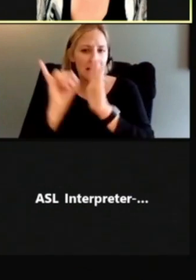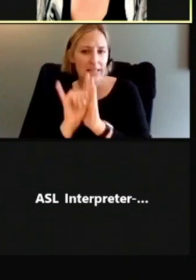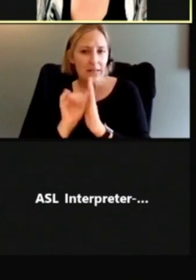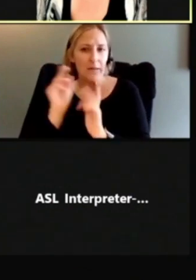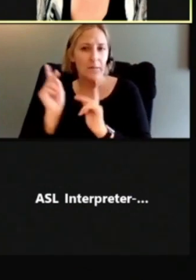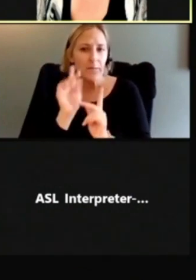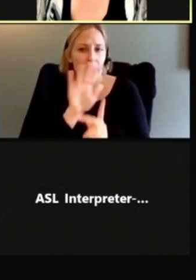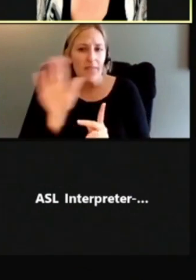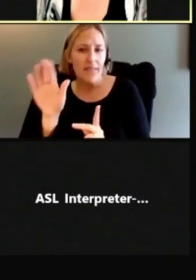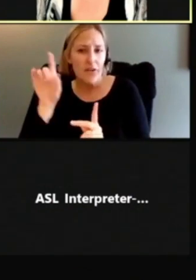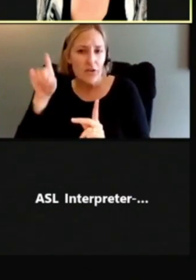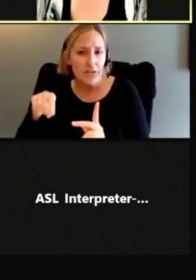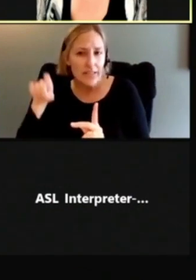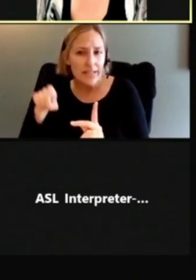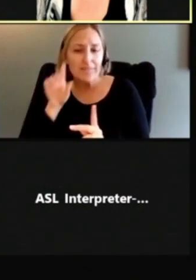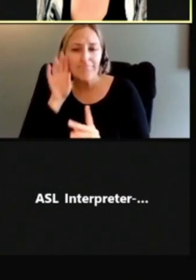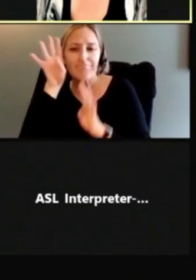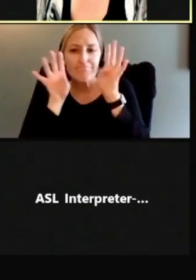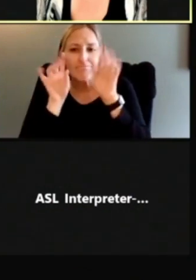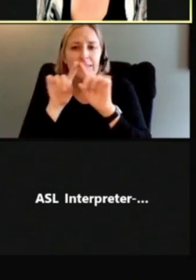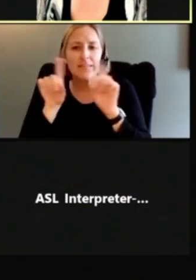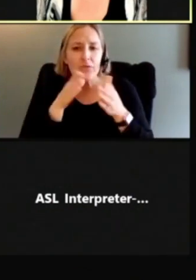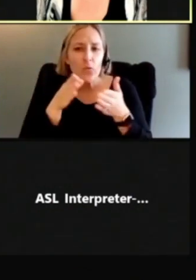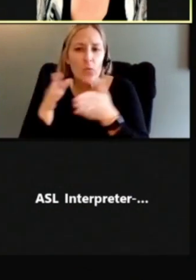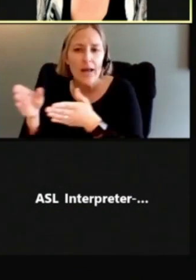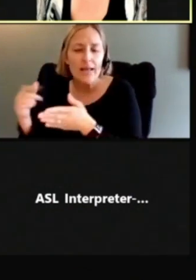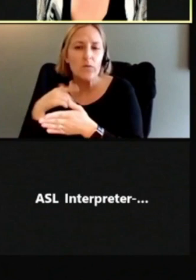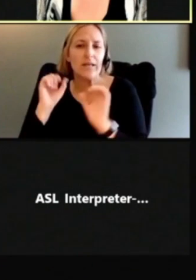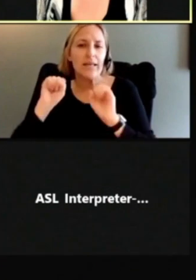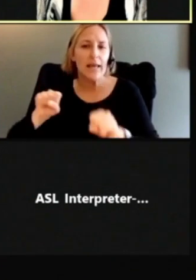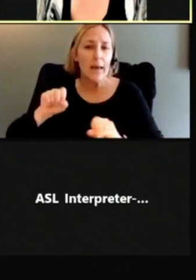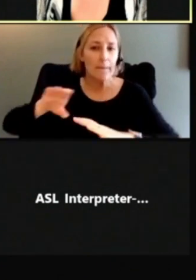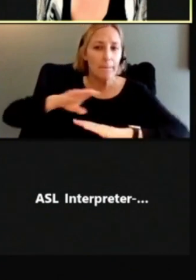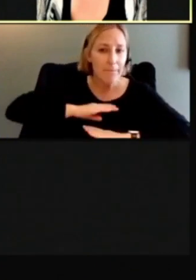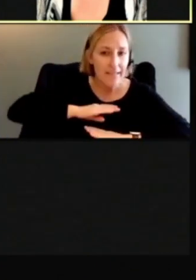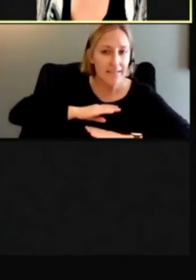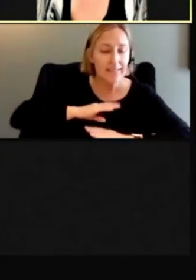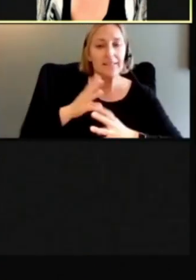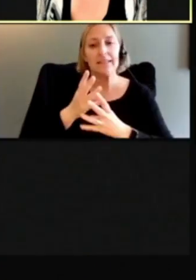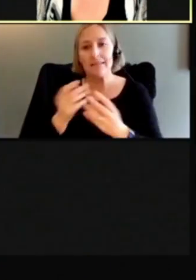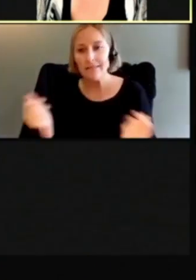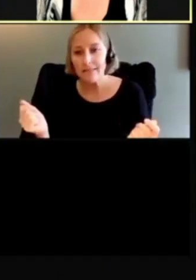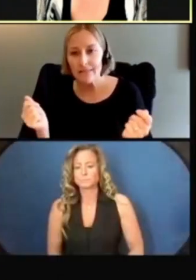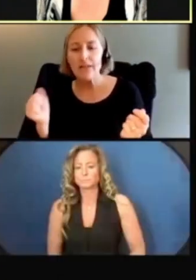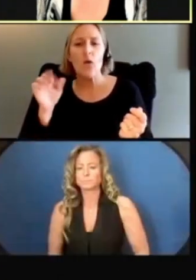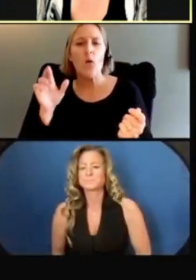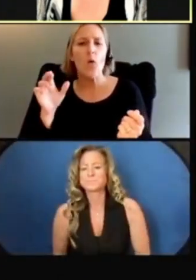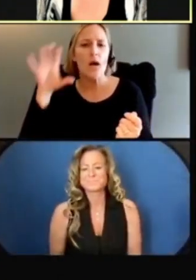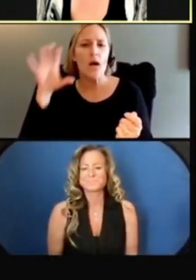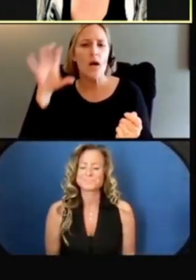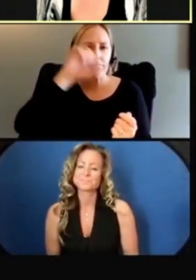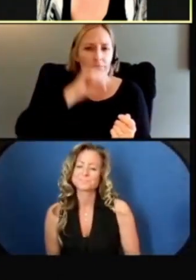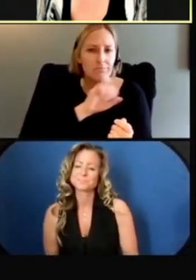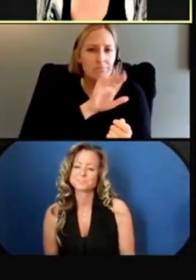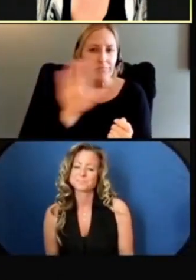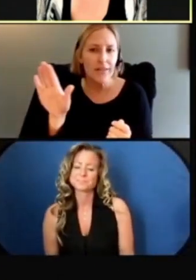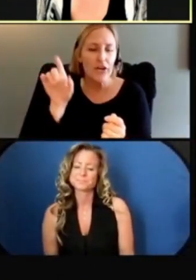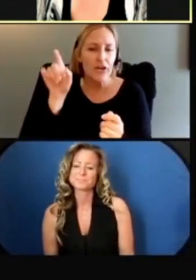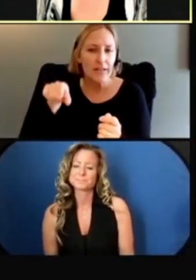needs and innovate ways to meet, alleviate, or even preempt these needs. And applied to